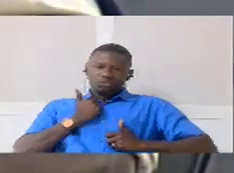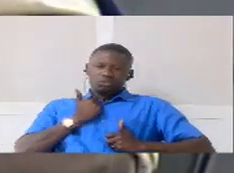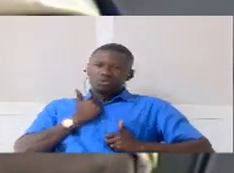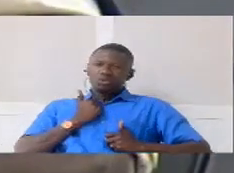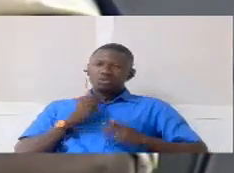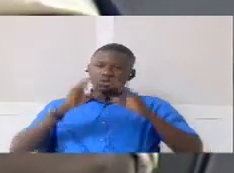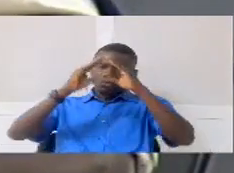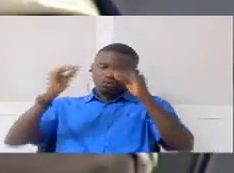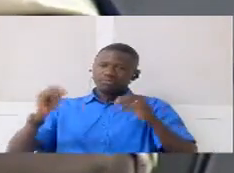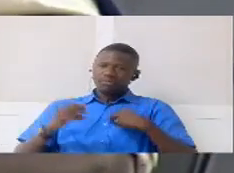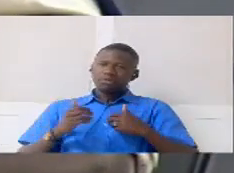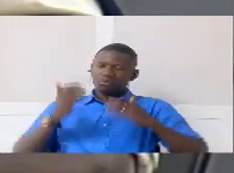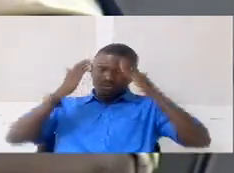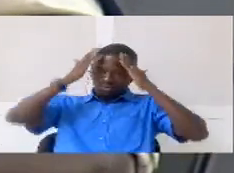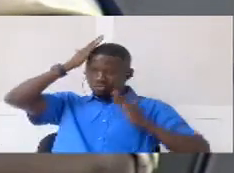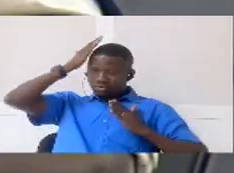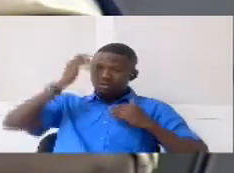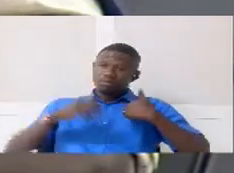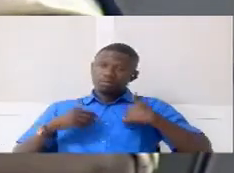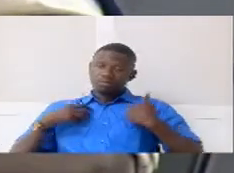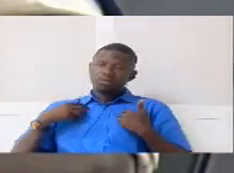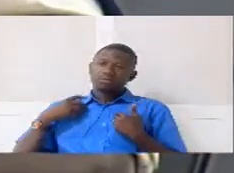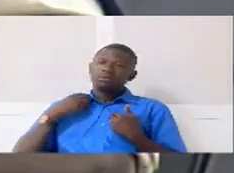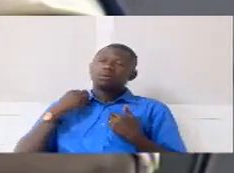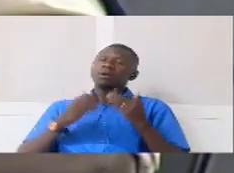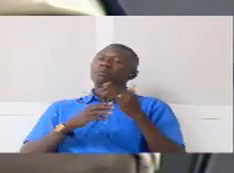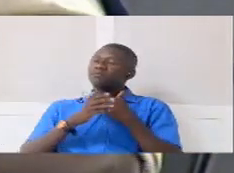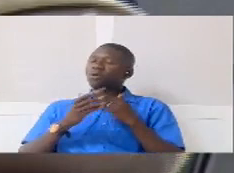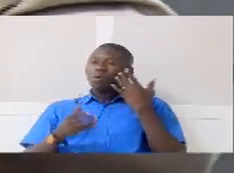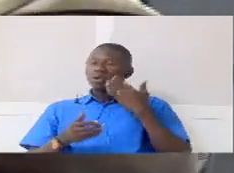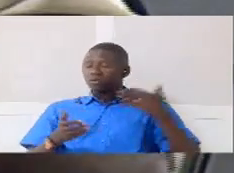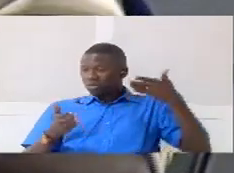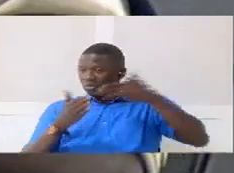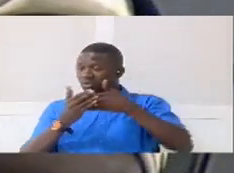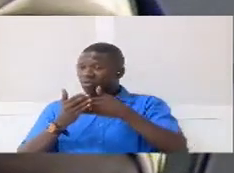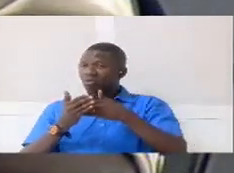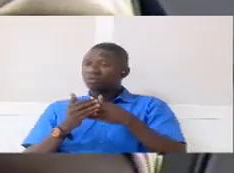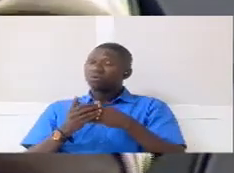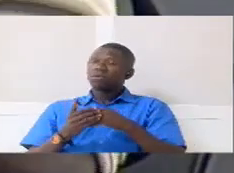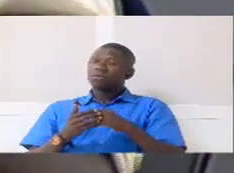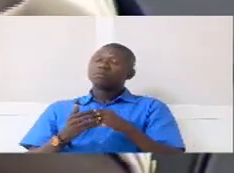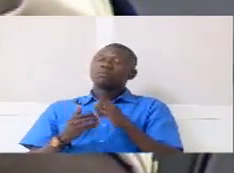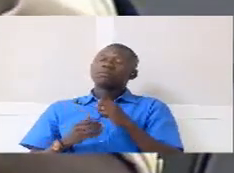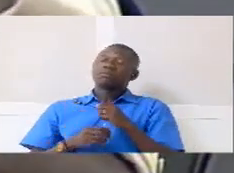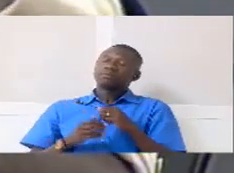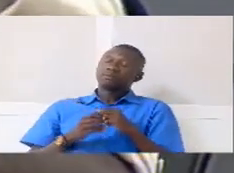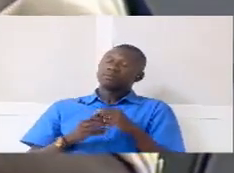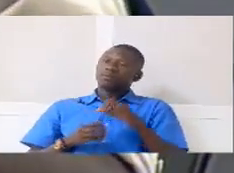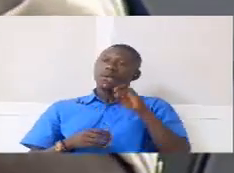Because previously, when you come to a mile two, the first thing you come into contact was